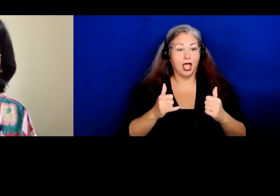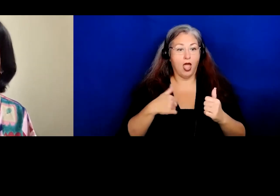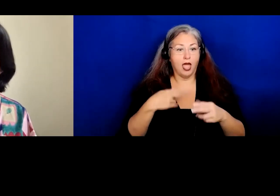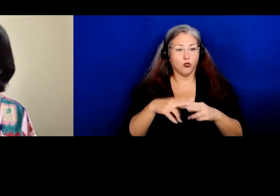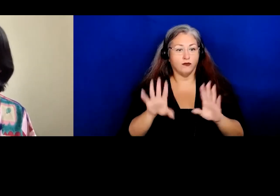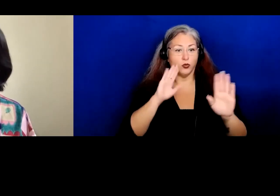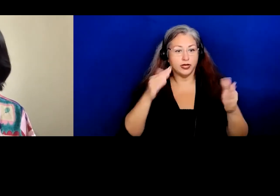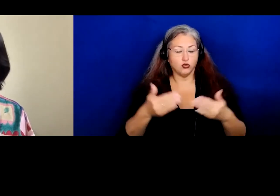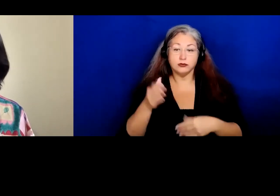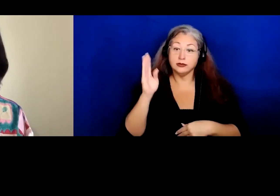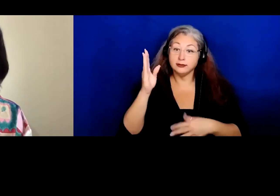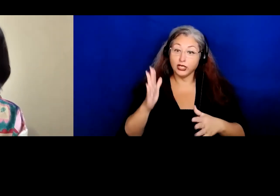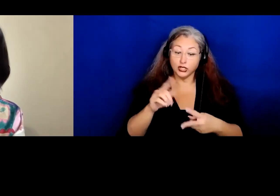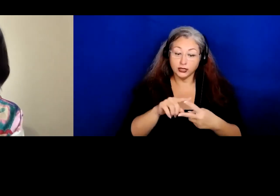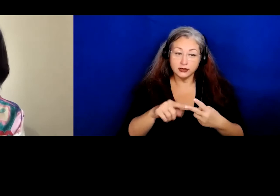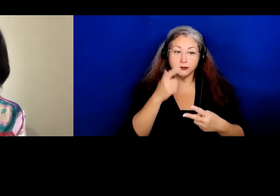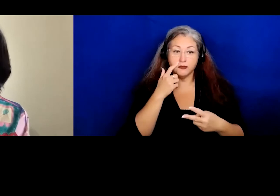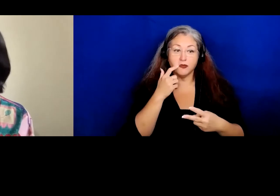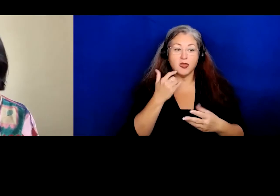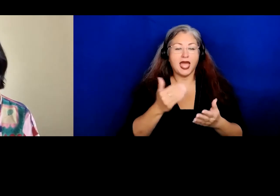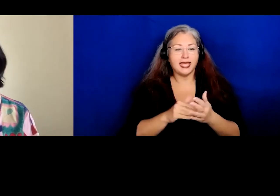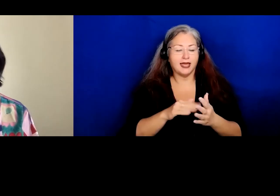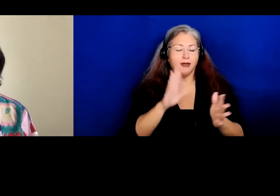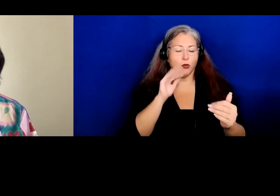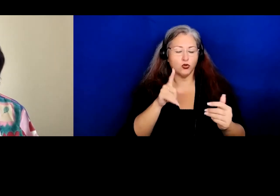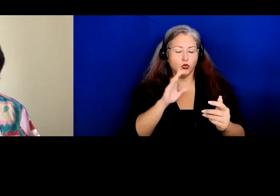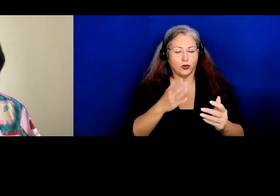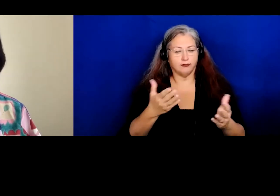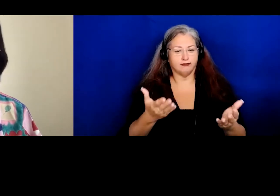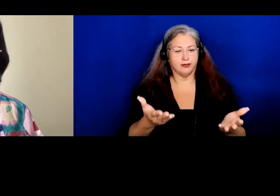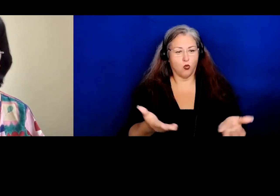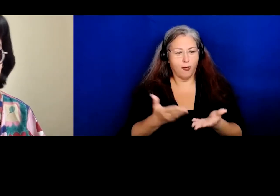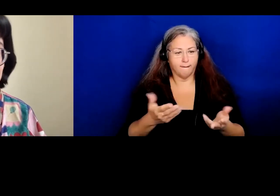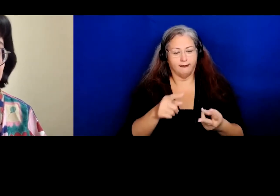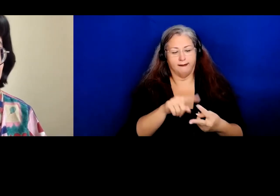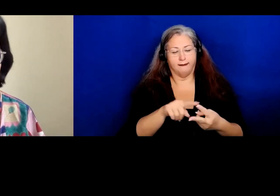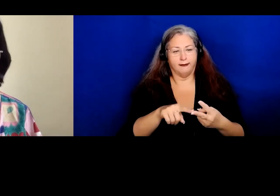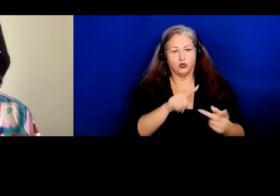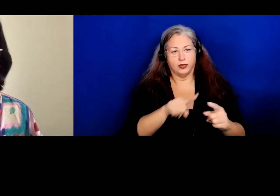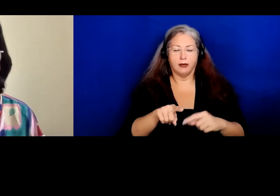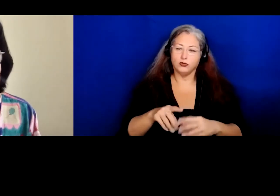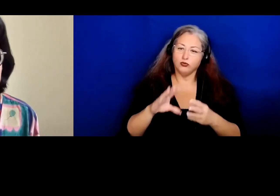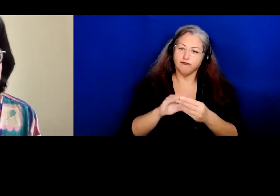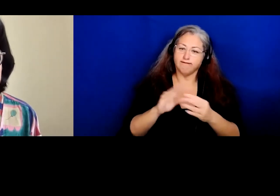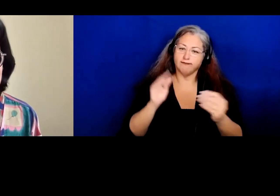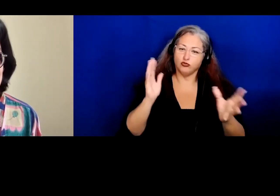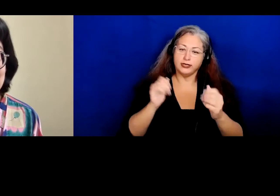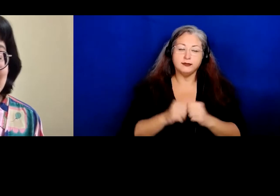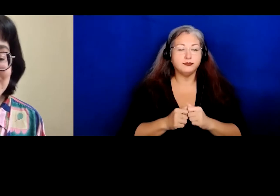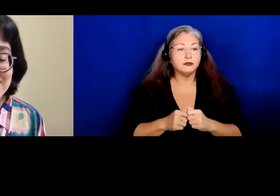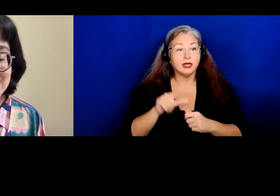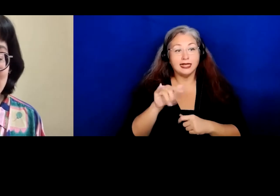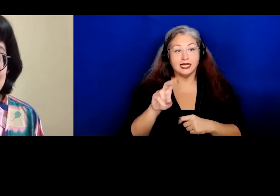briefly introduce our speakers, and then again, hope you'll join me in welcoming Lisa on screen to read. Lisa